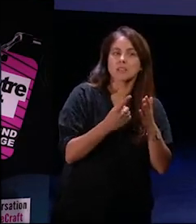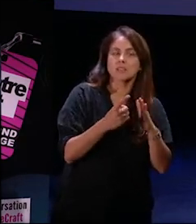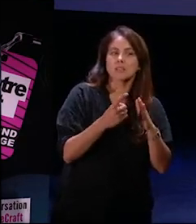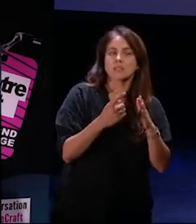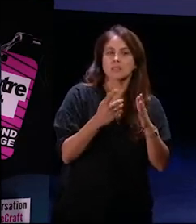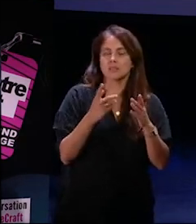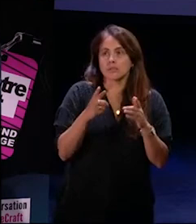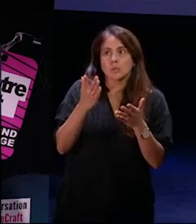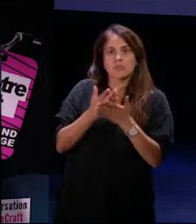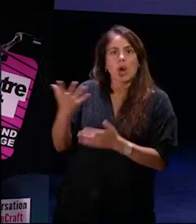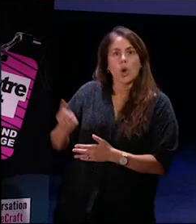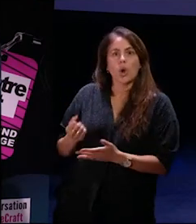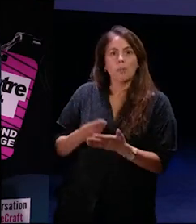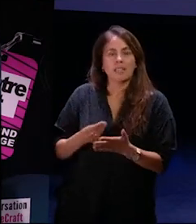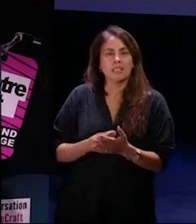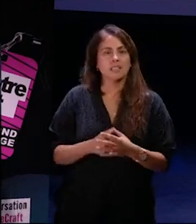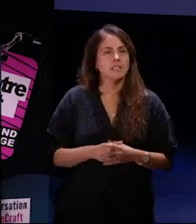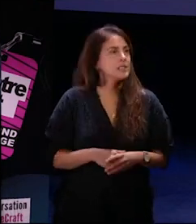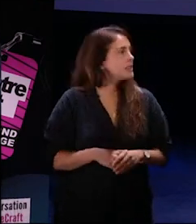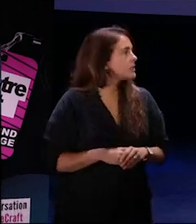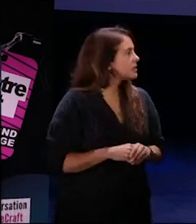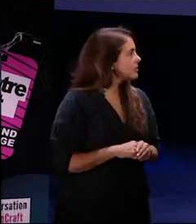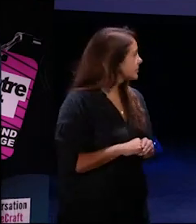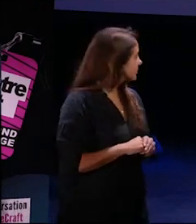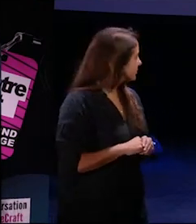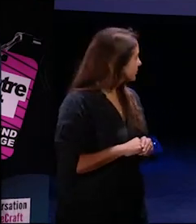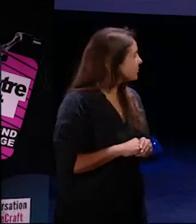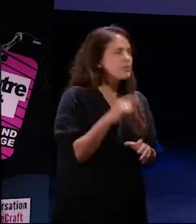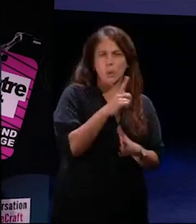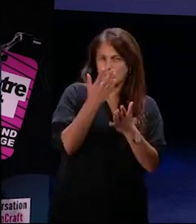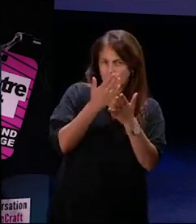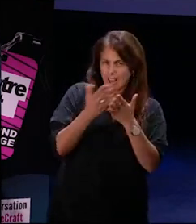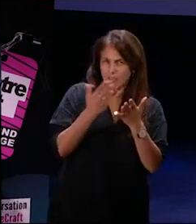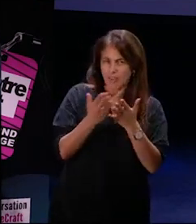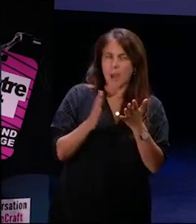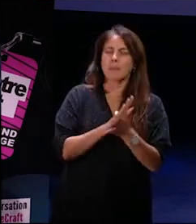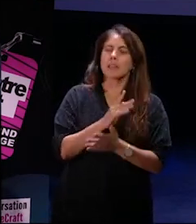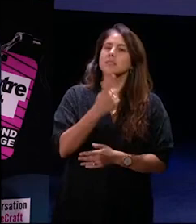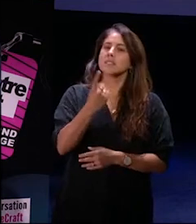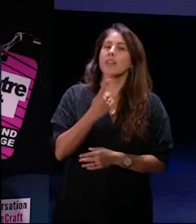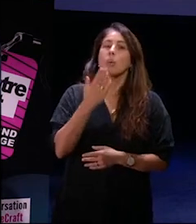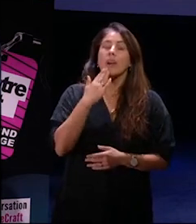stuff like that. Okay, so when do you feel comfortable